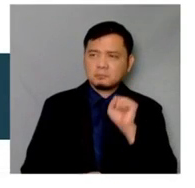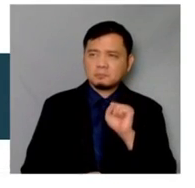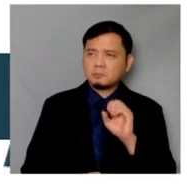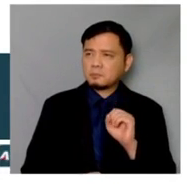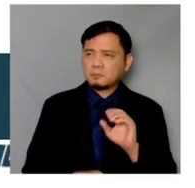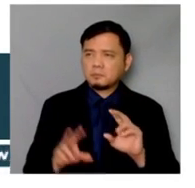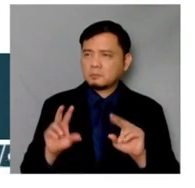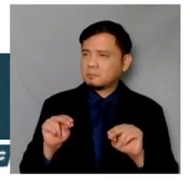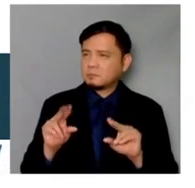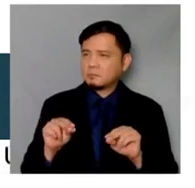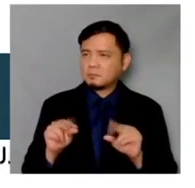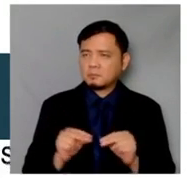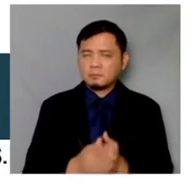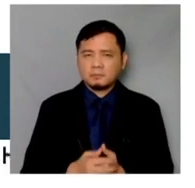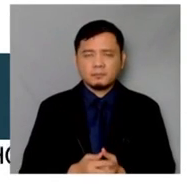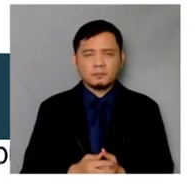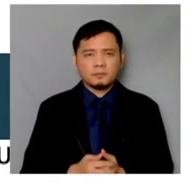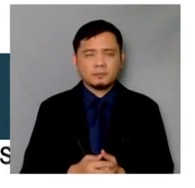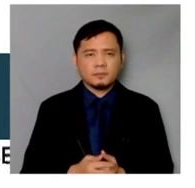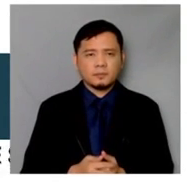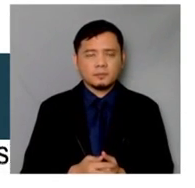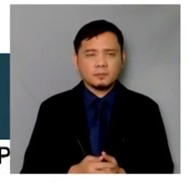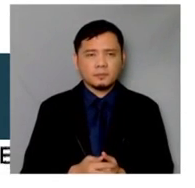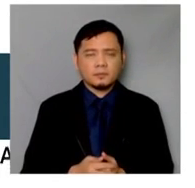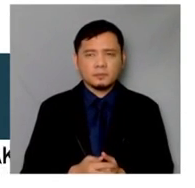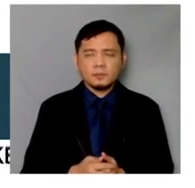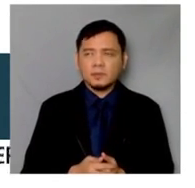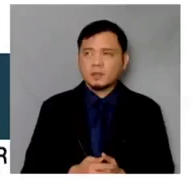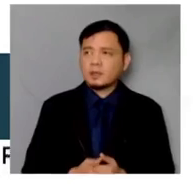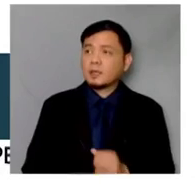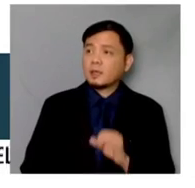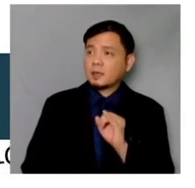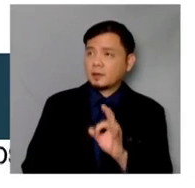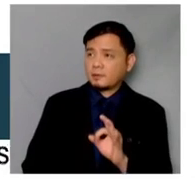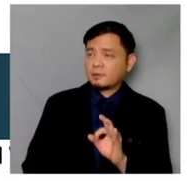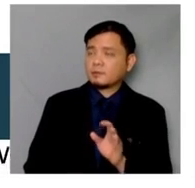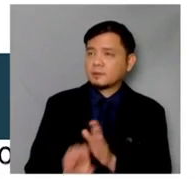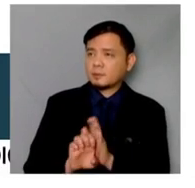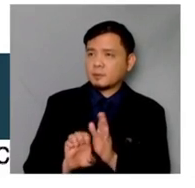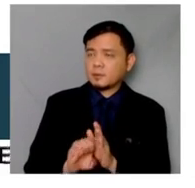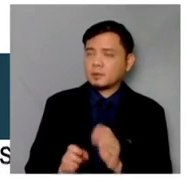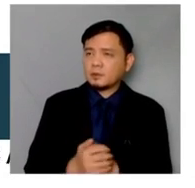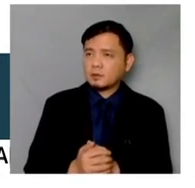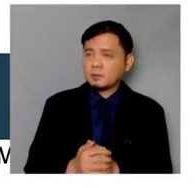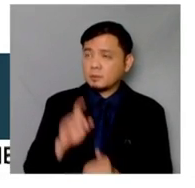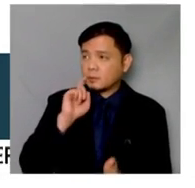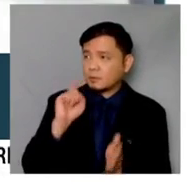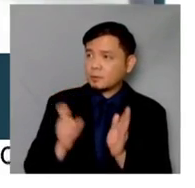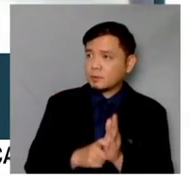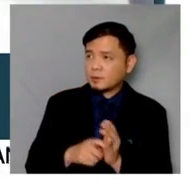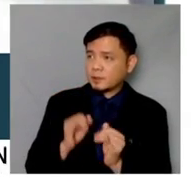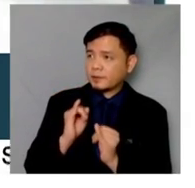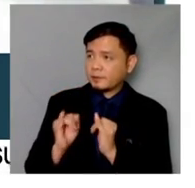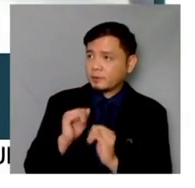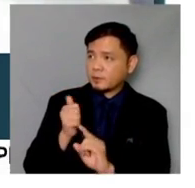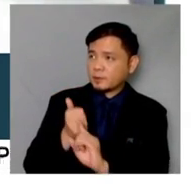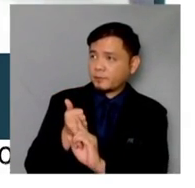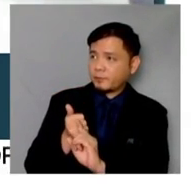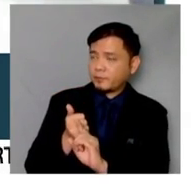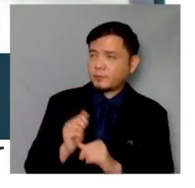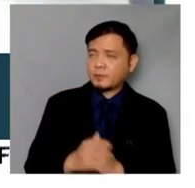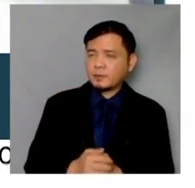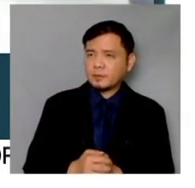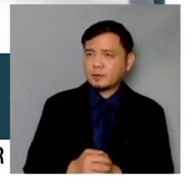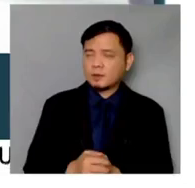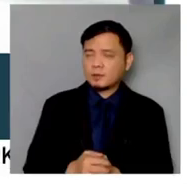so. Did Mr. Yes, if you look at his interview himself, that